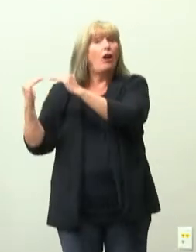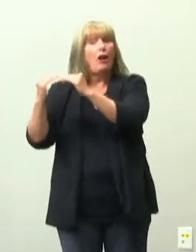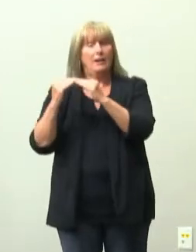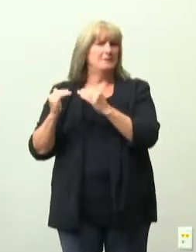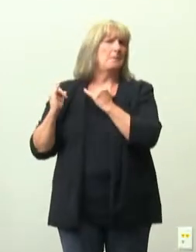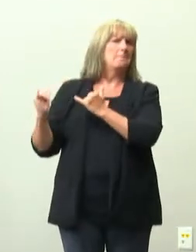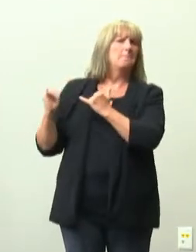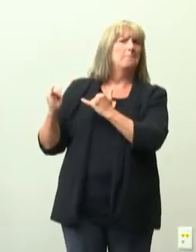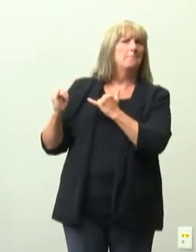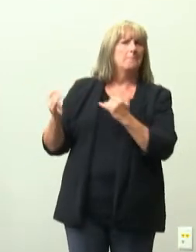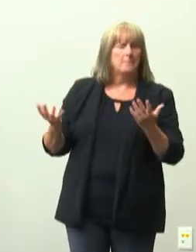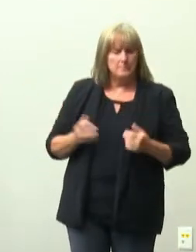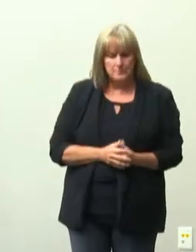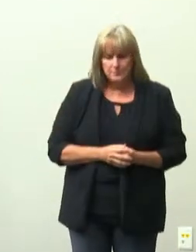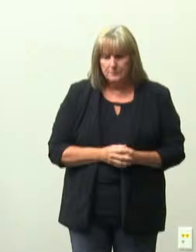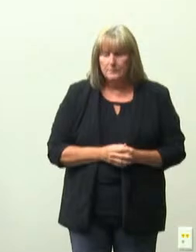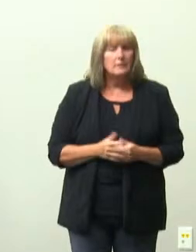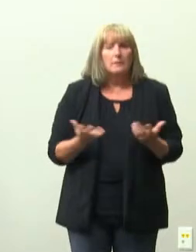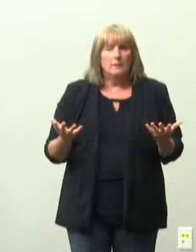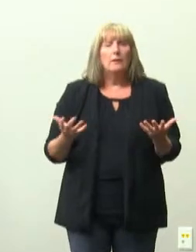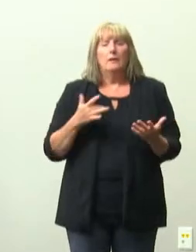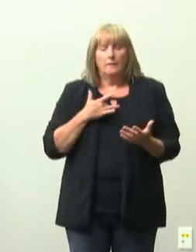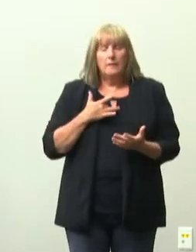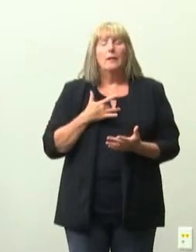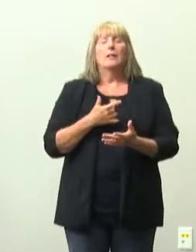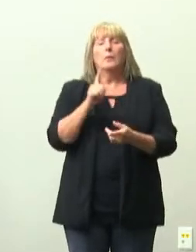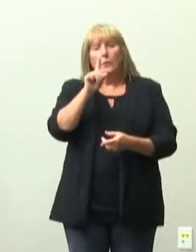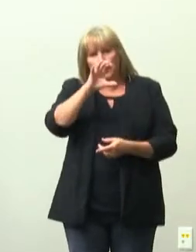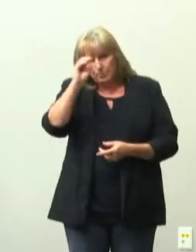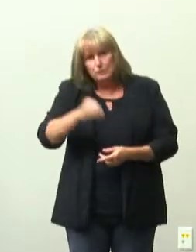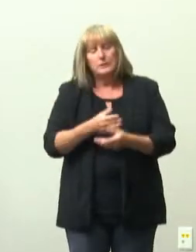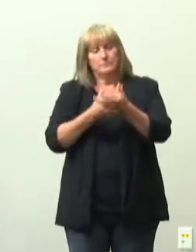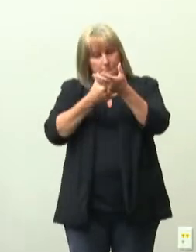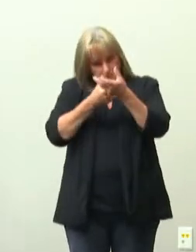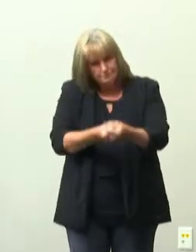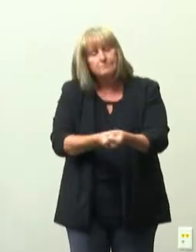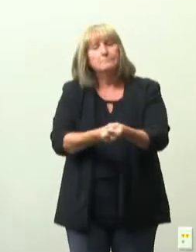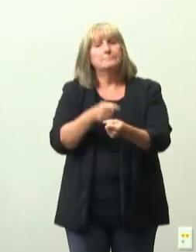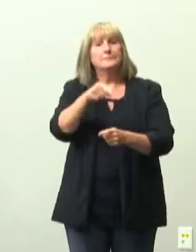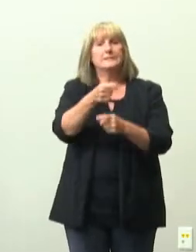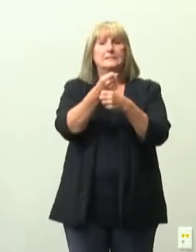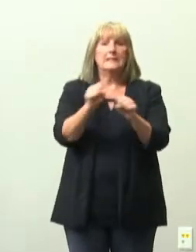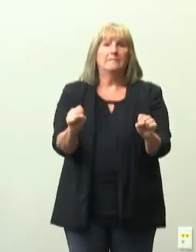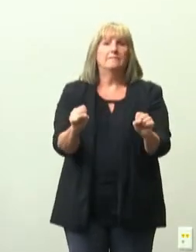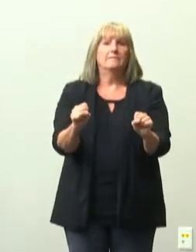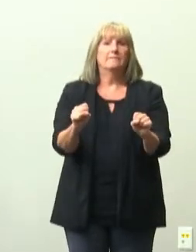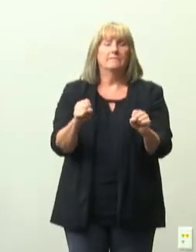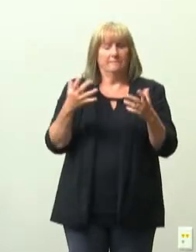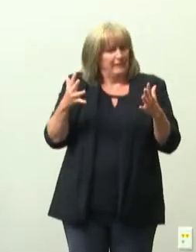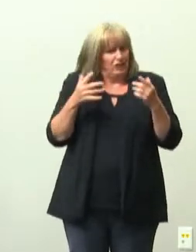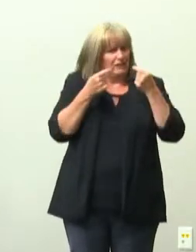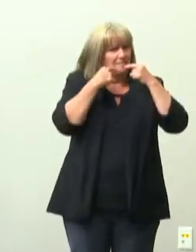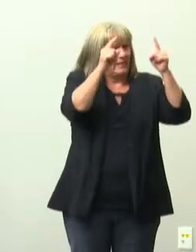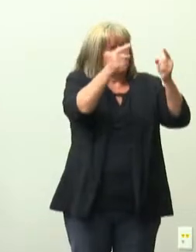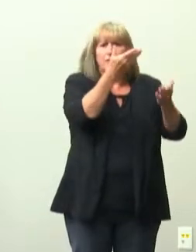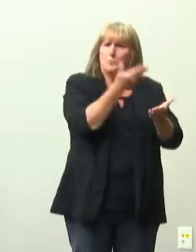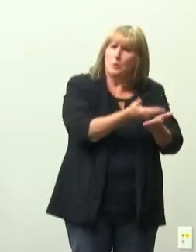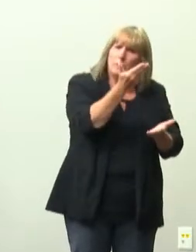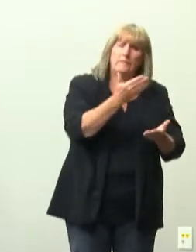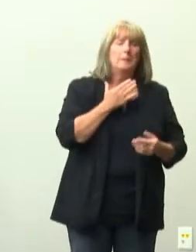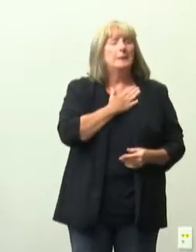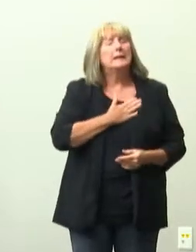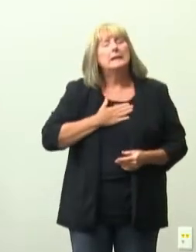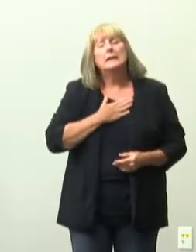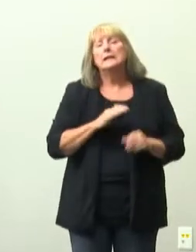boat. And so I just have absolute faith in its safety. The efficacy is proven. Please,